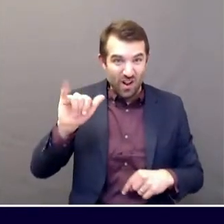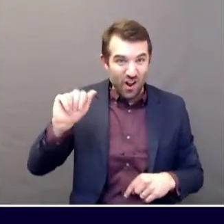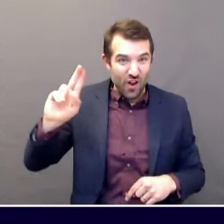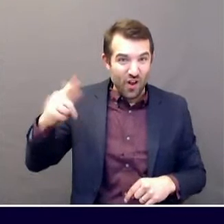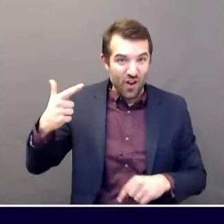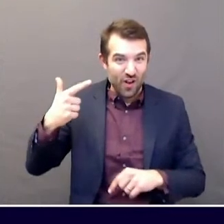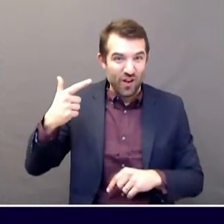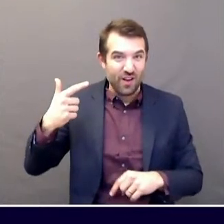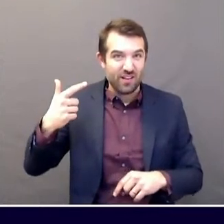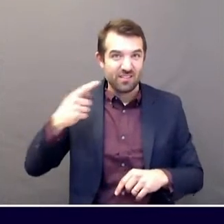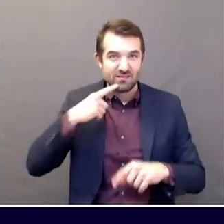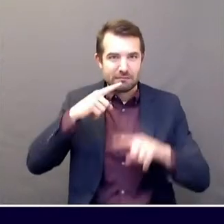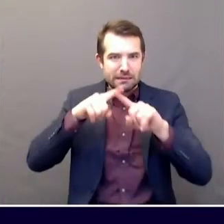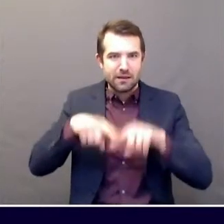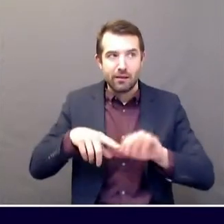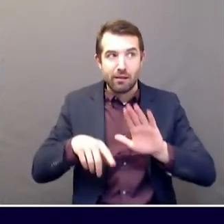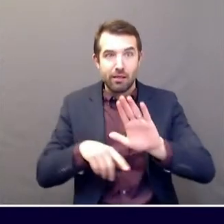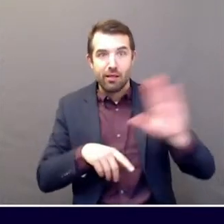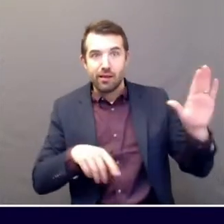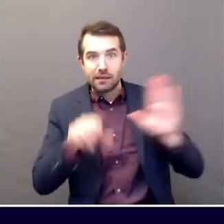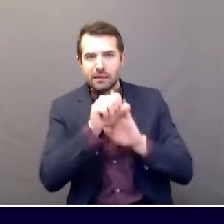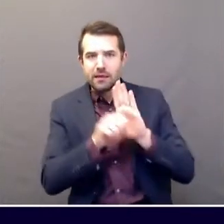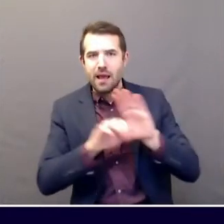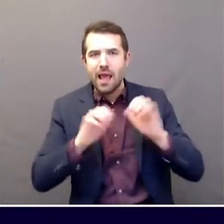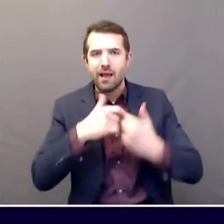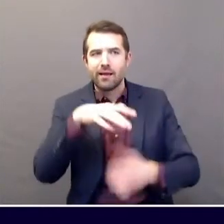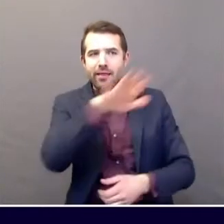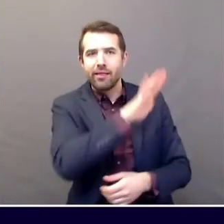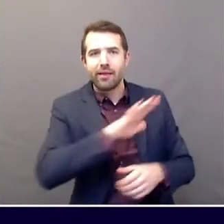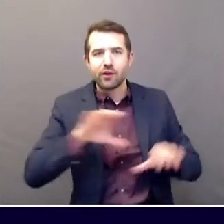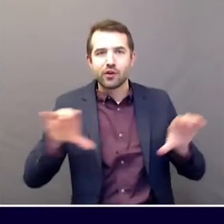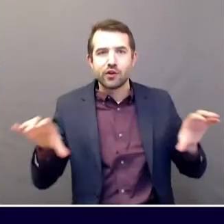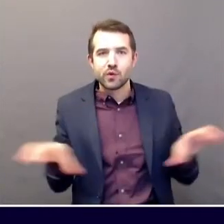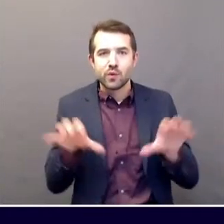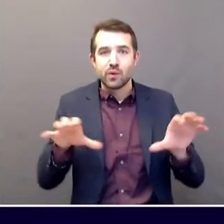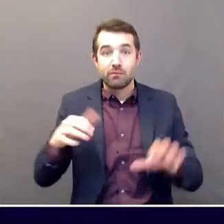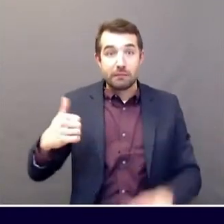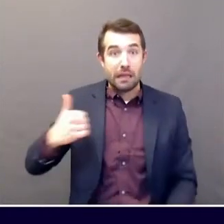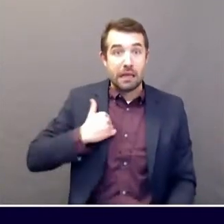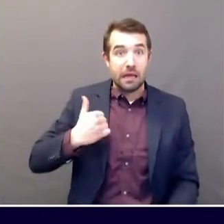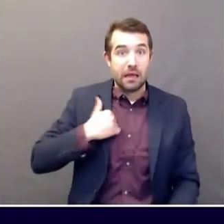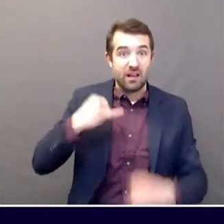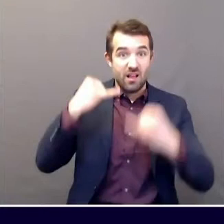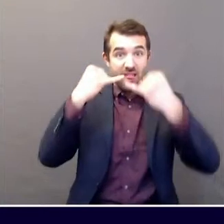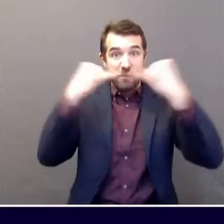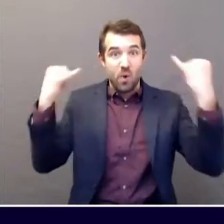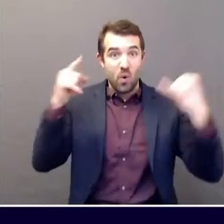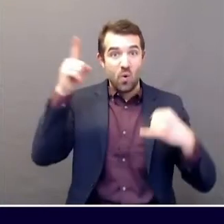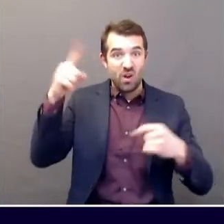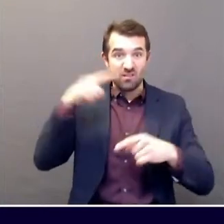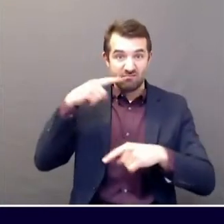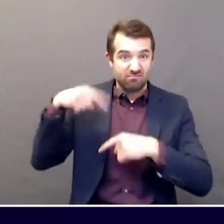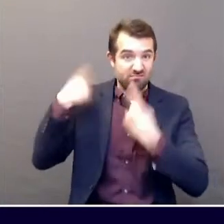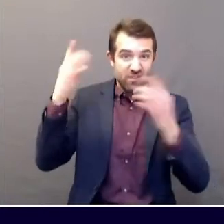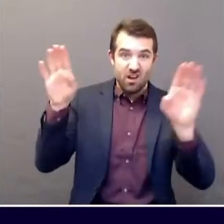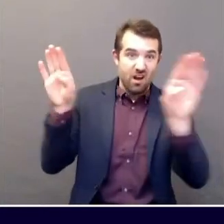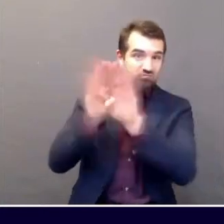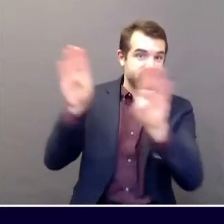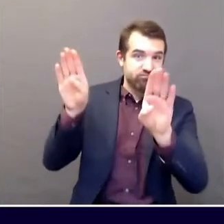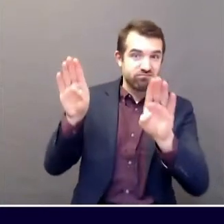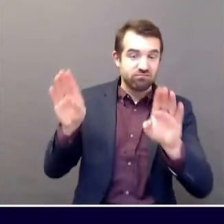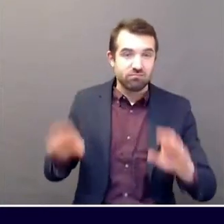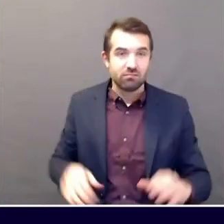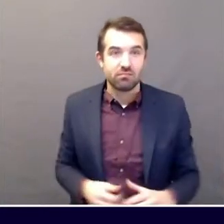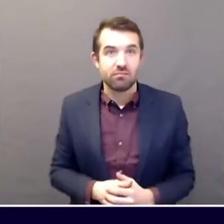how well those other states are doing too. Will the Canadian border closure be lifted? Will New Brunswick and Quebec